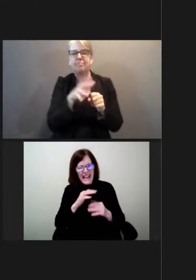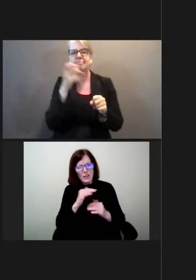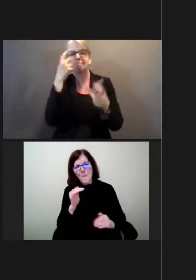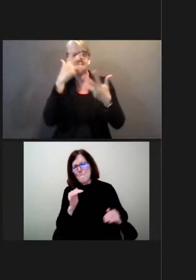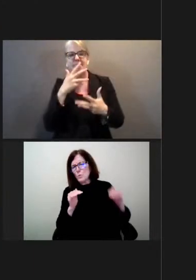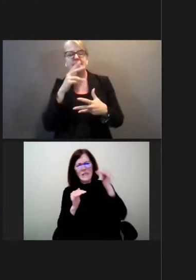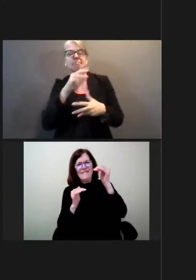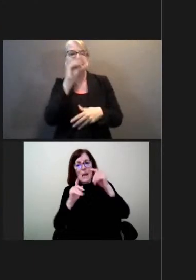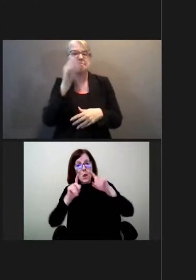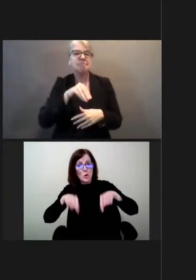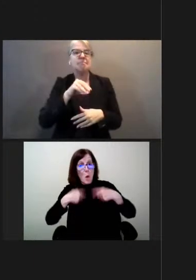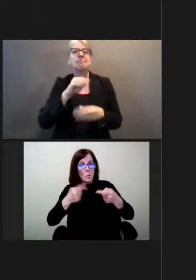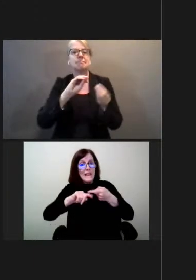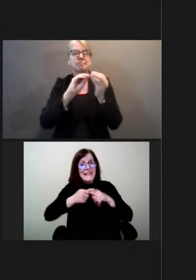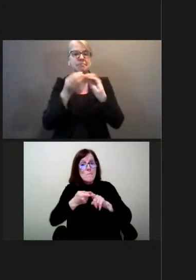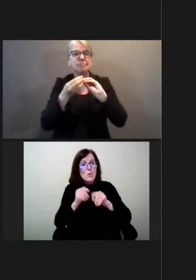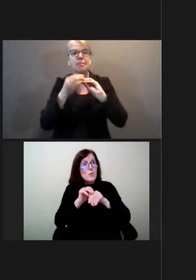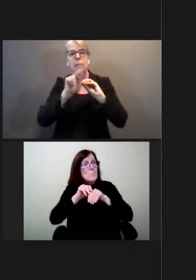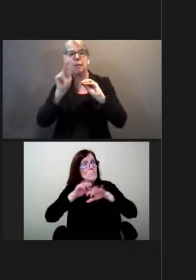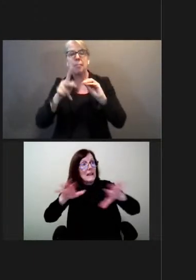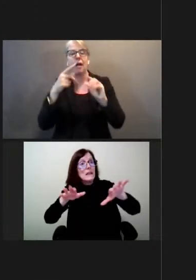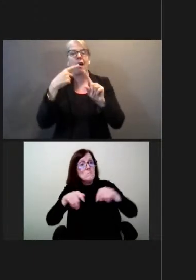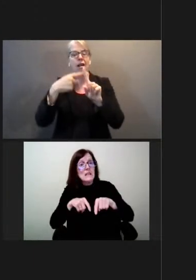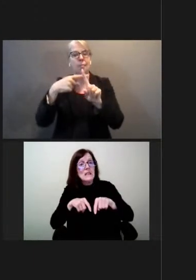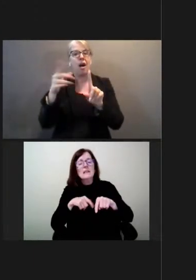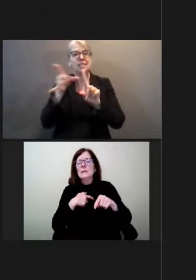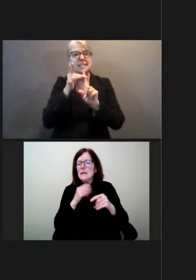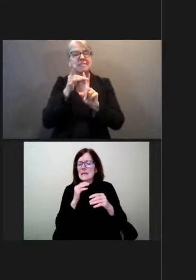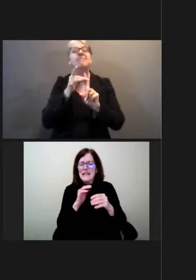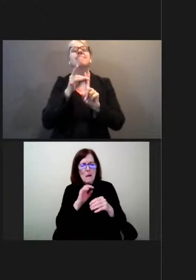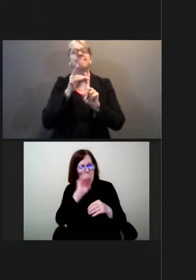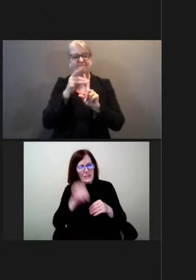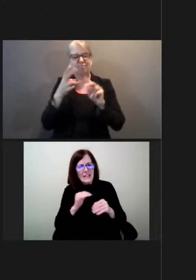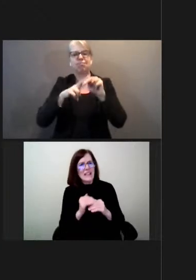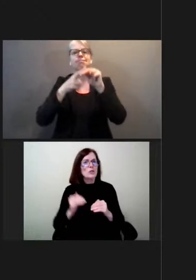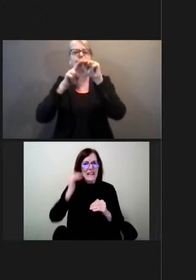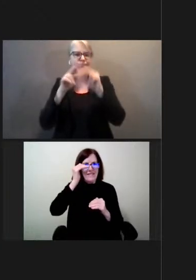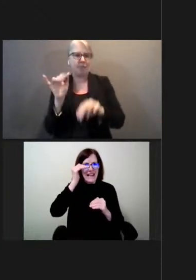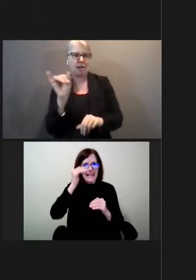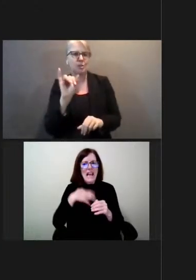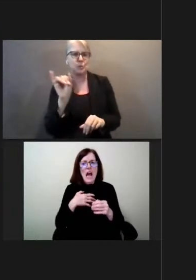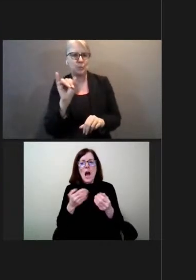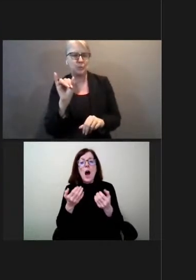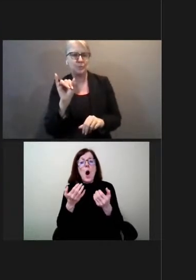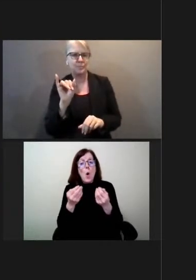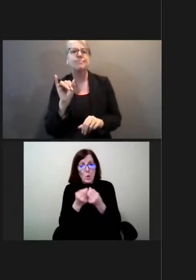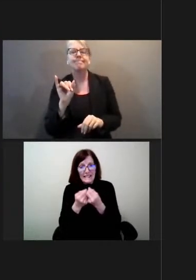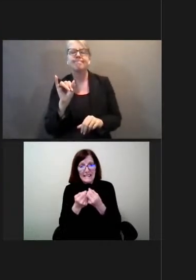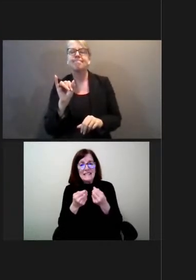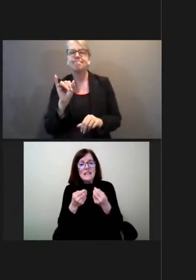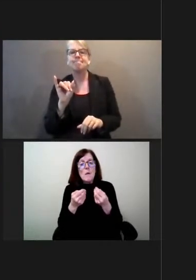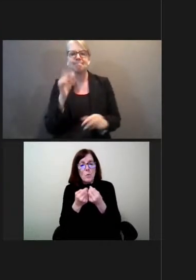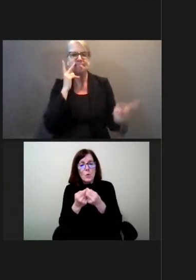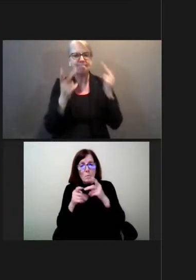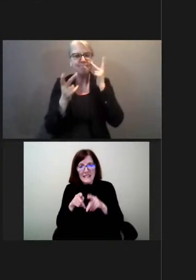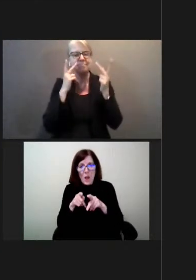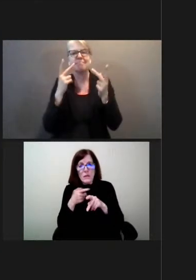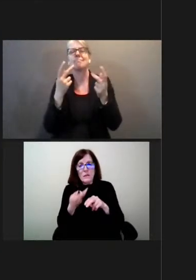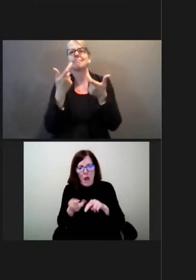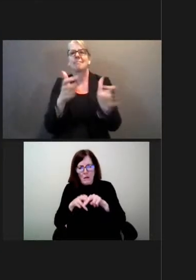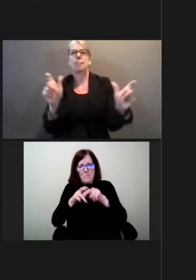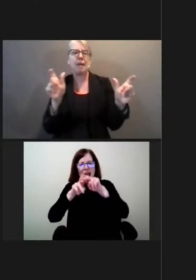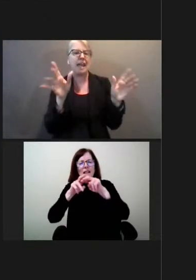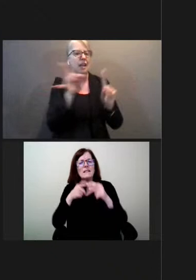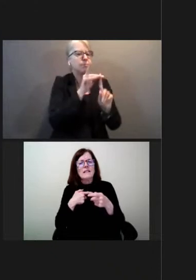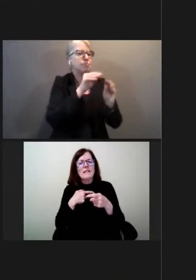percent of individuals testing positive has increased as well. We have been seeing numerous outbreaks in a variety